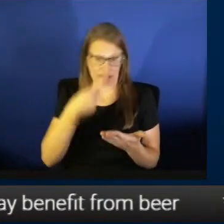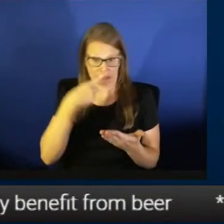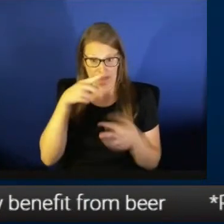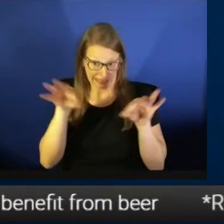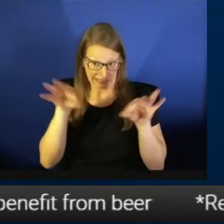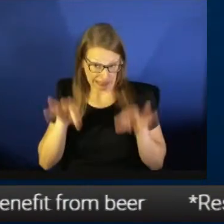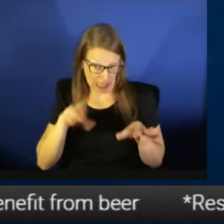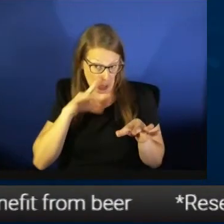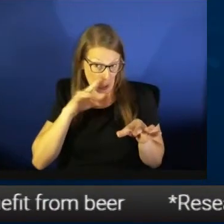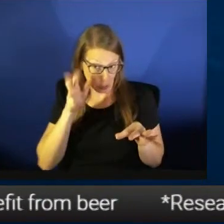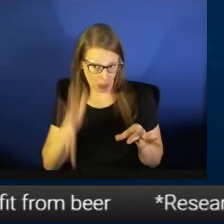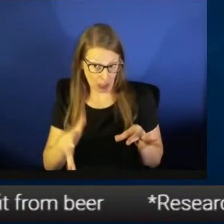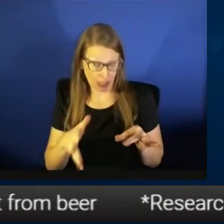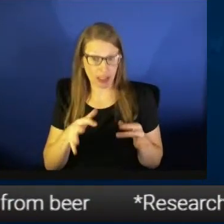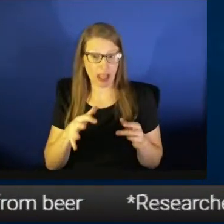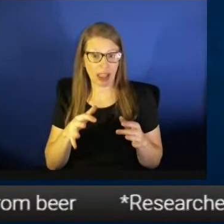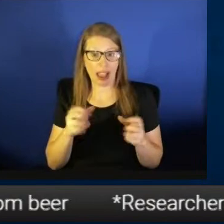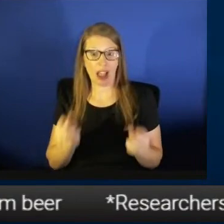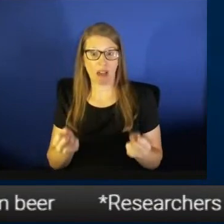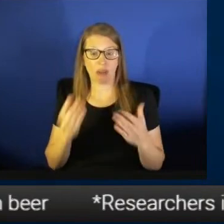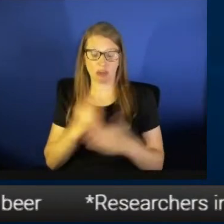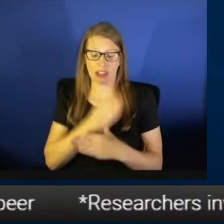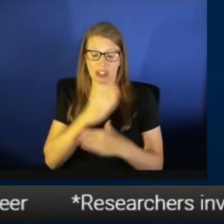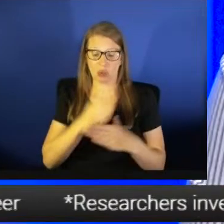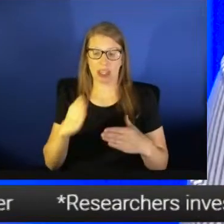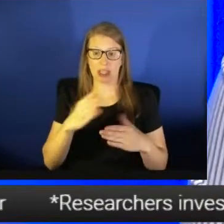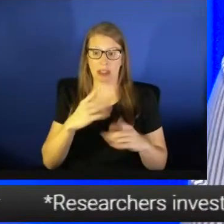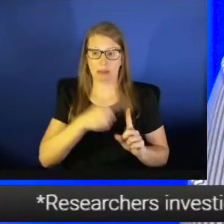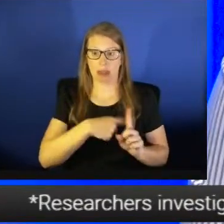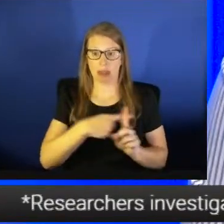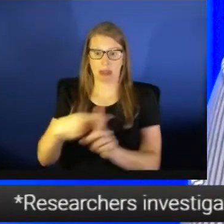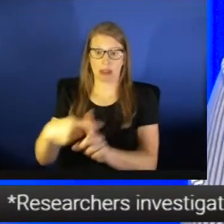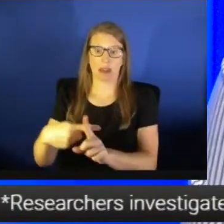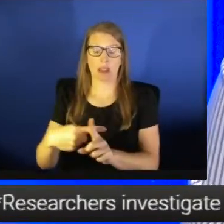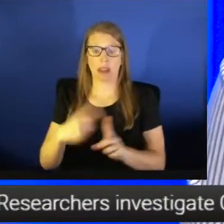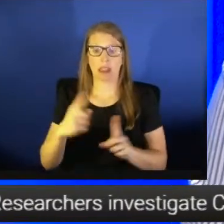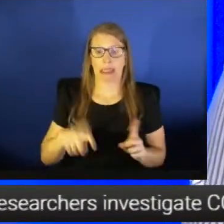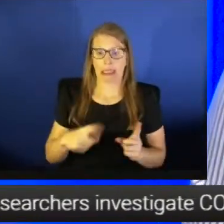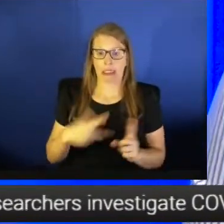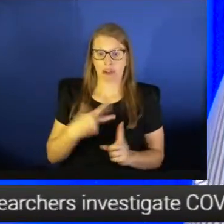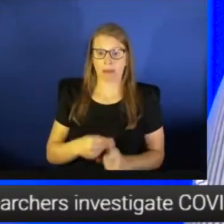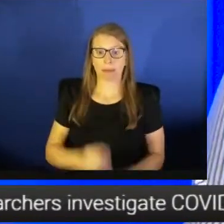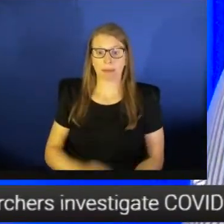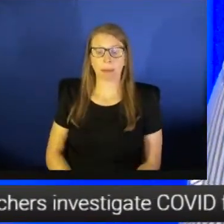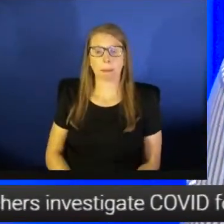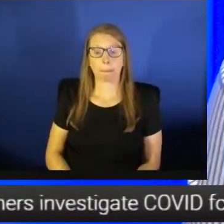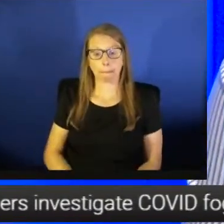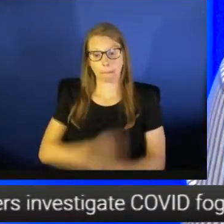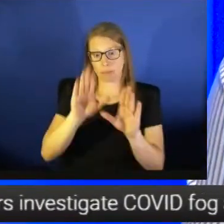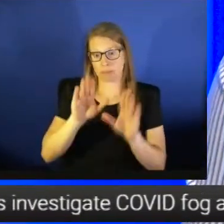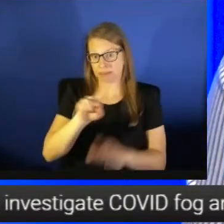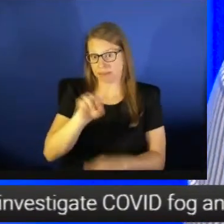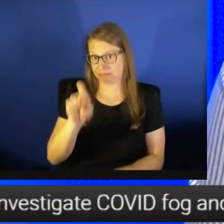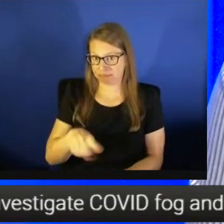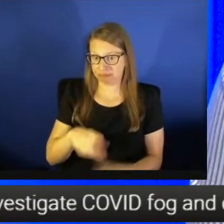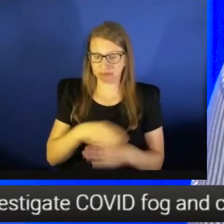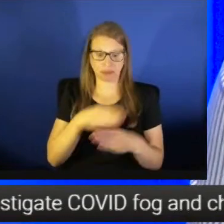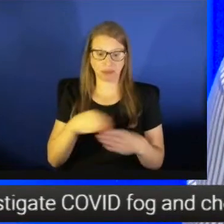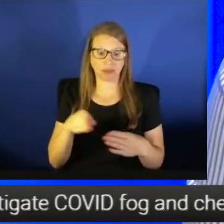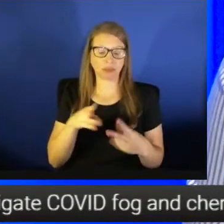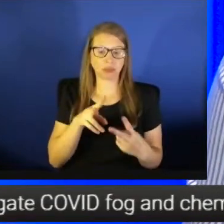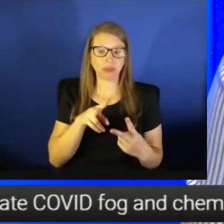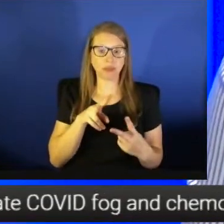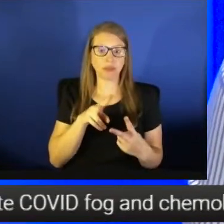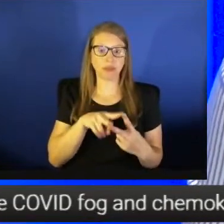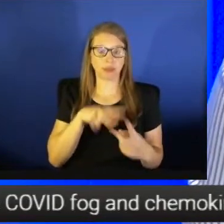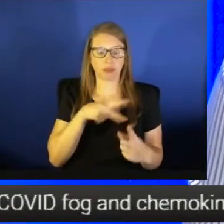look like and how far in between will they need those shots? Yeah, great question. So between the two vaccinations,